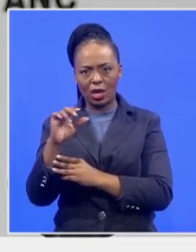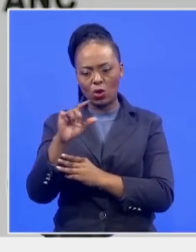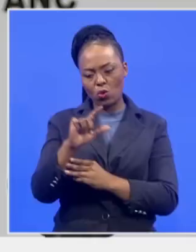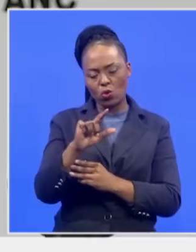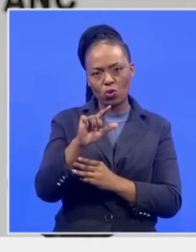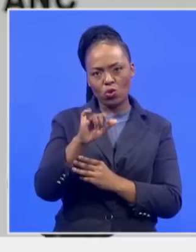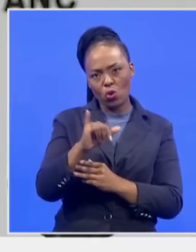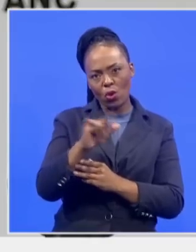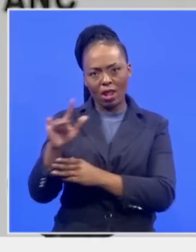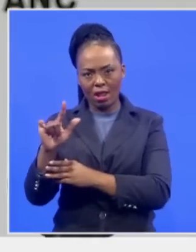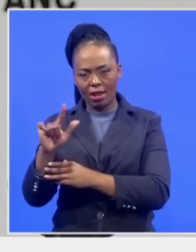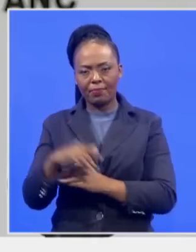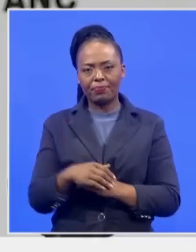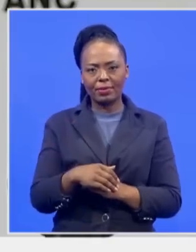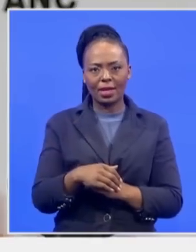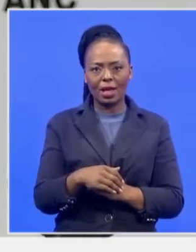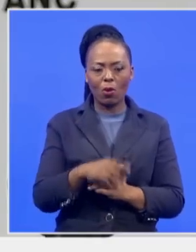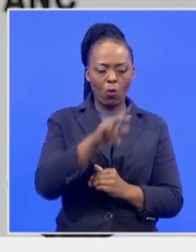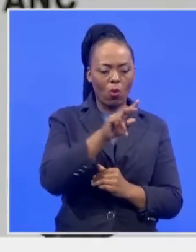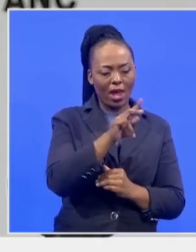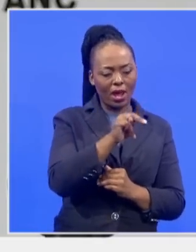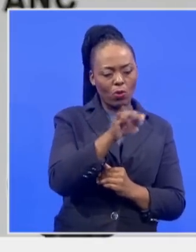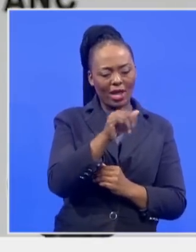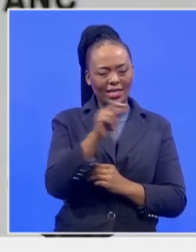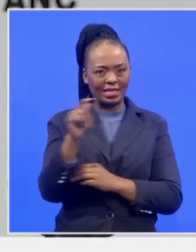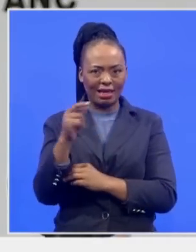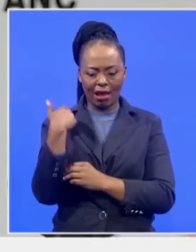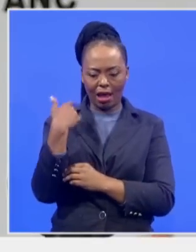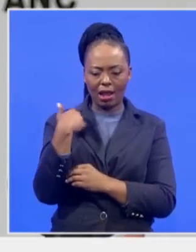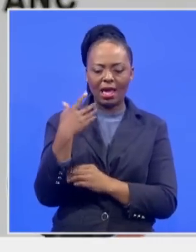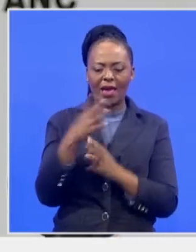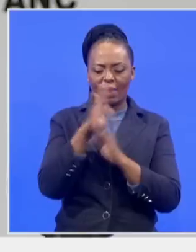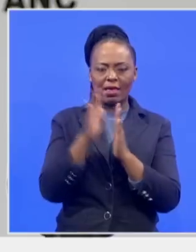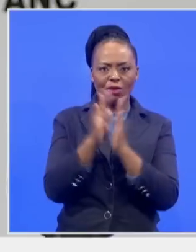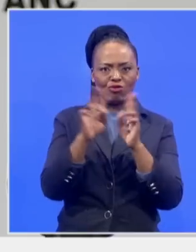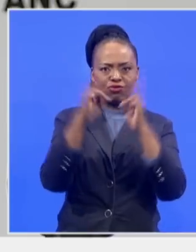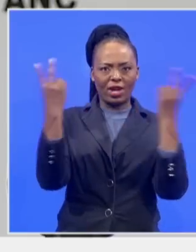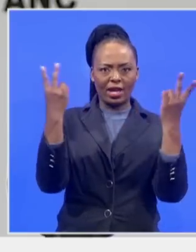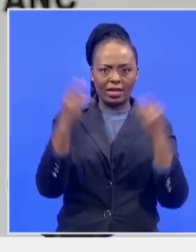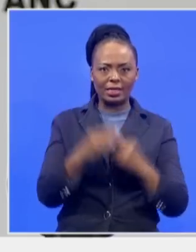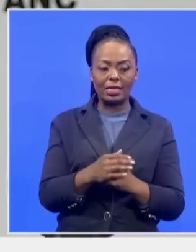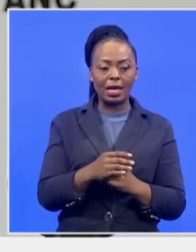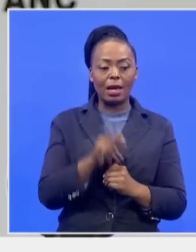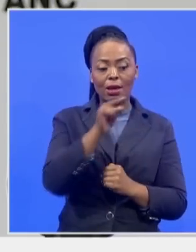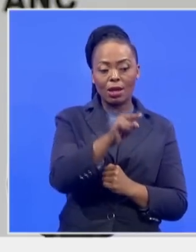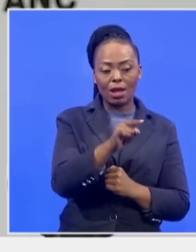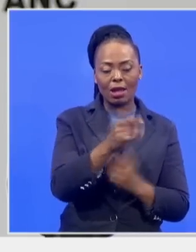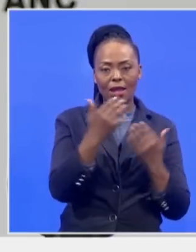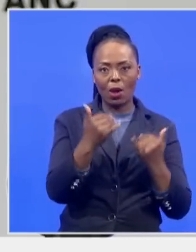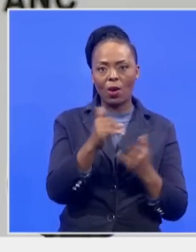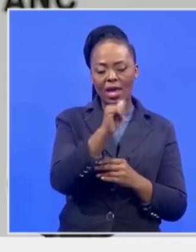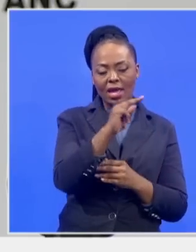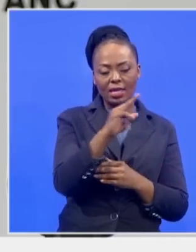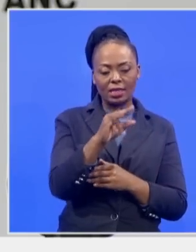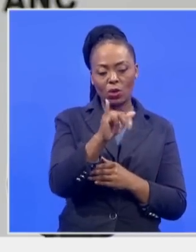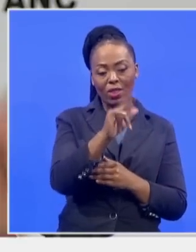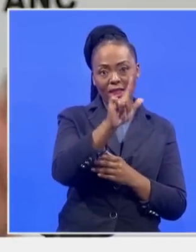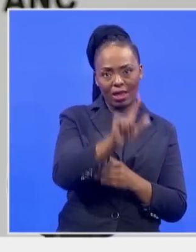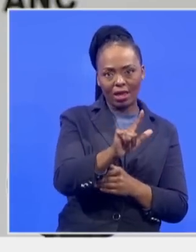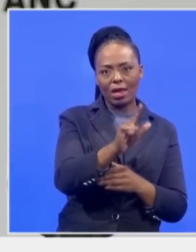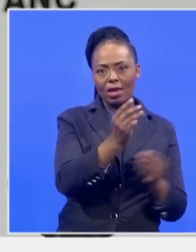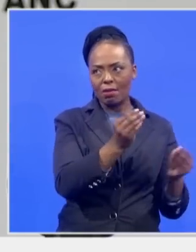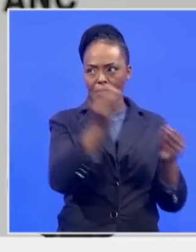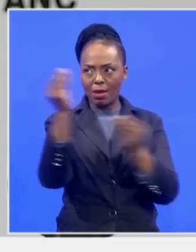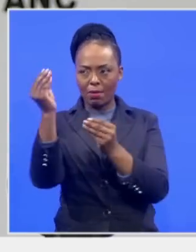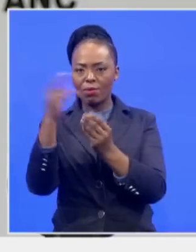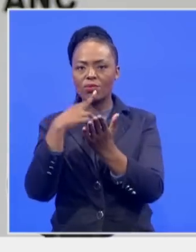the NYTT uses. They will give reports to the ANC bi-weekly on the